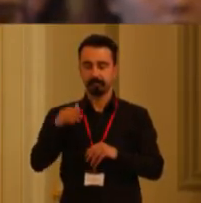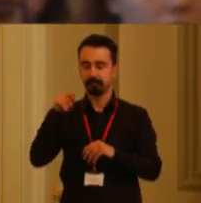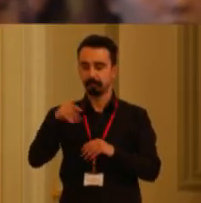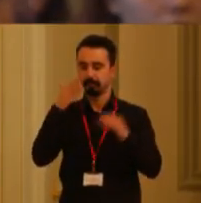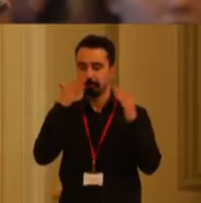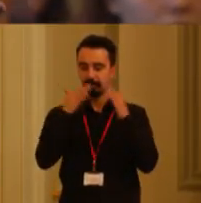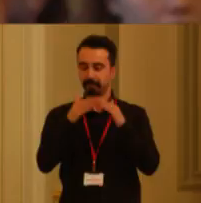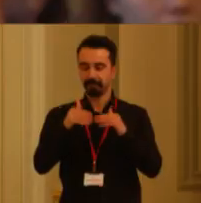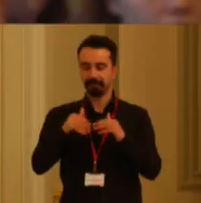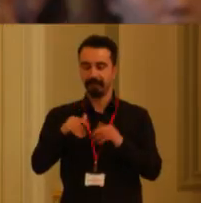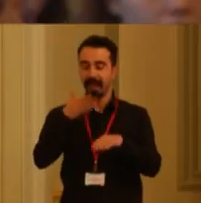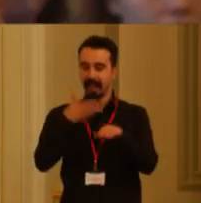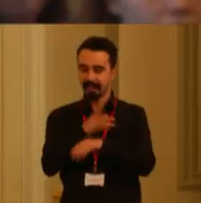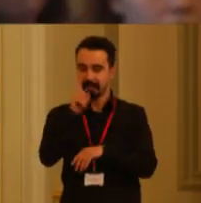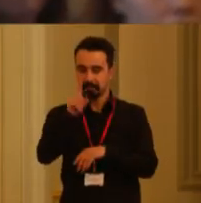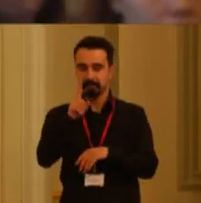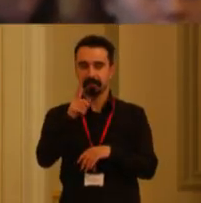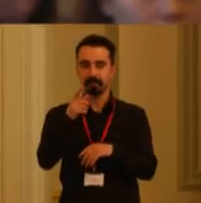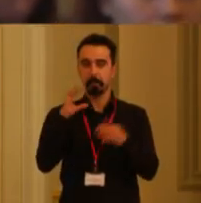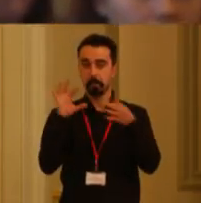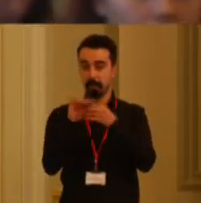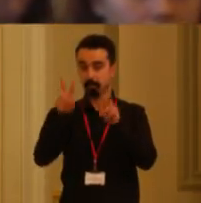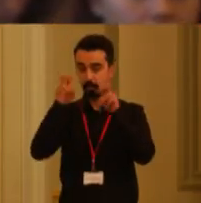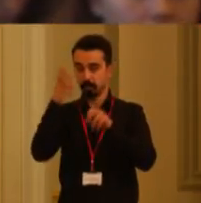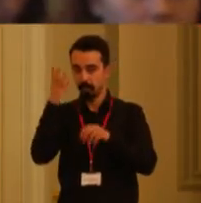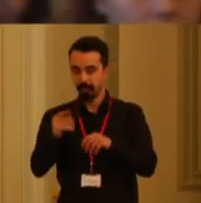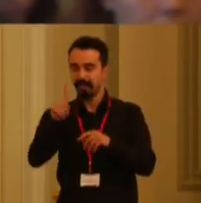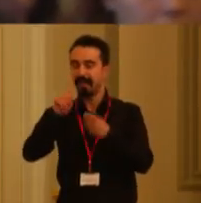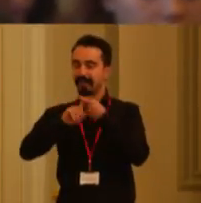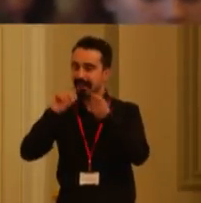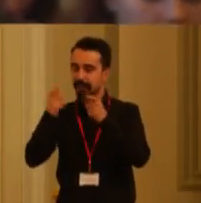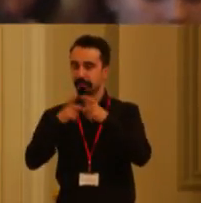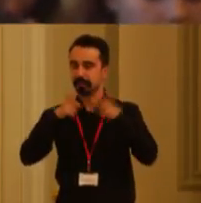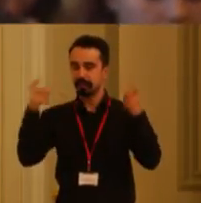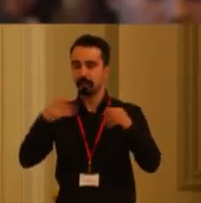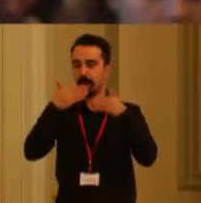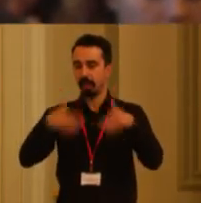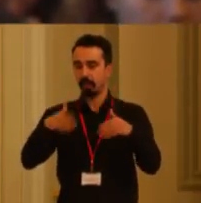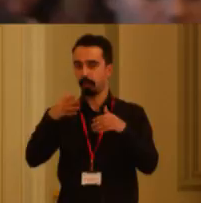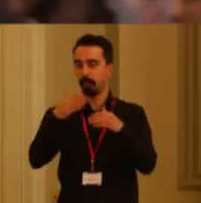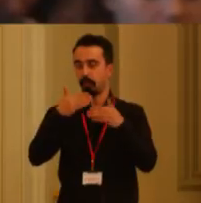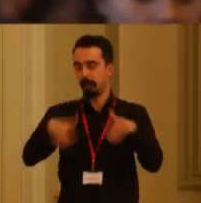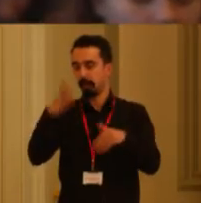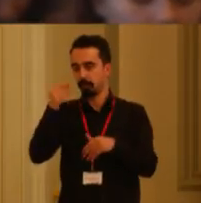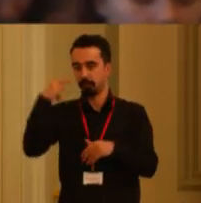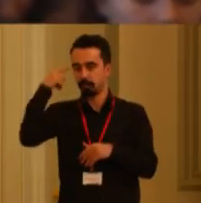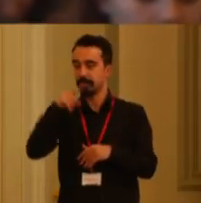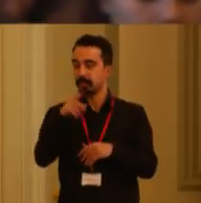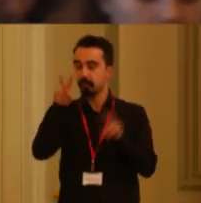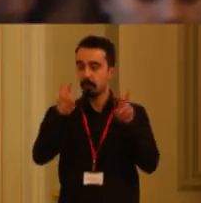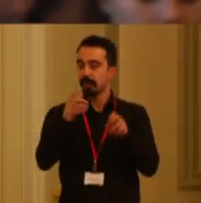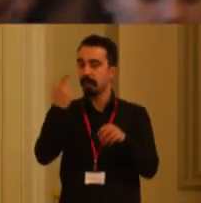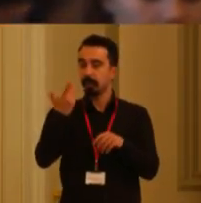about the process. So youngsters are obviously dependable, and it certainly inhibits